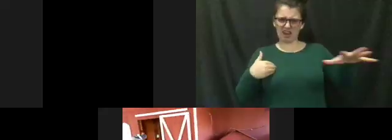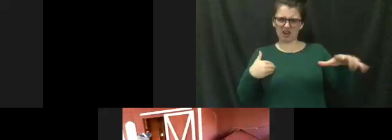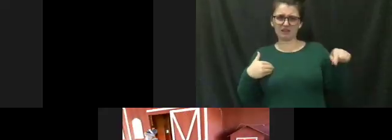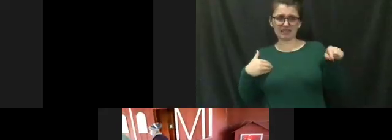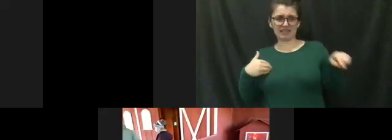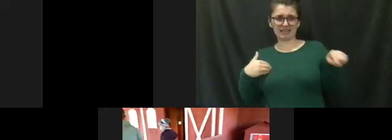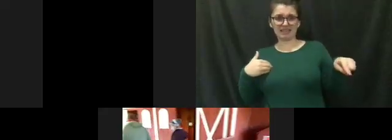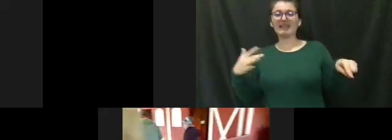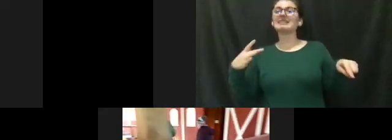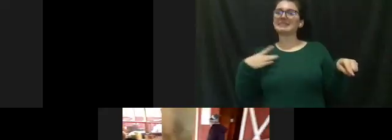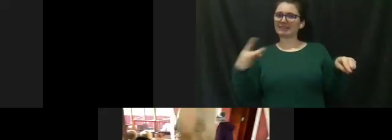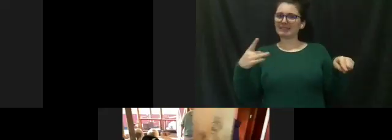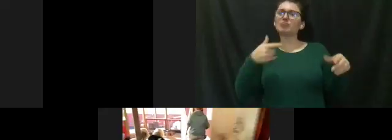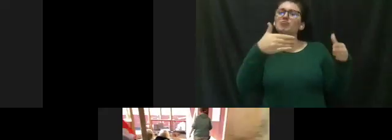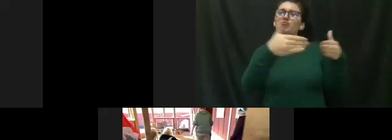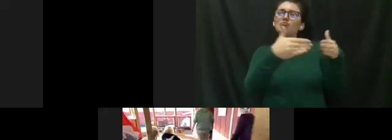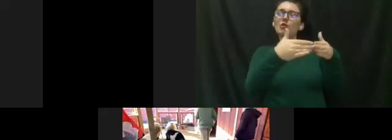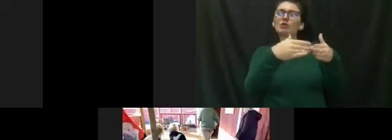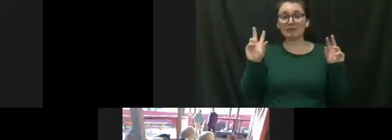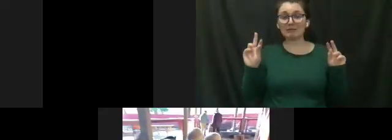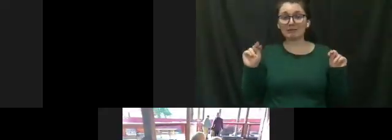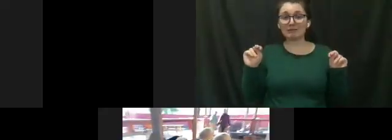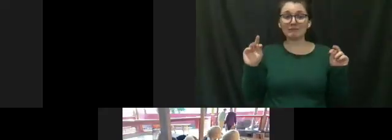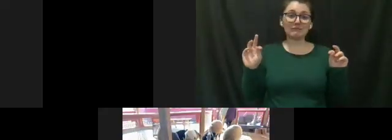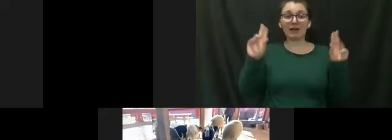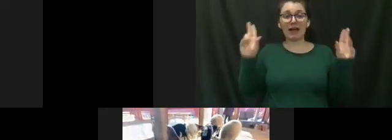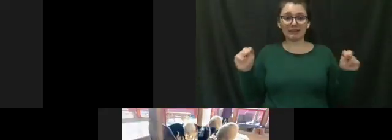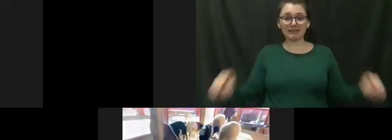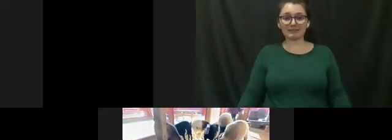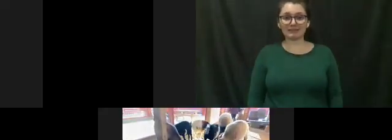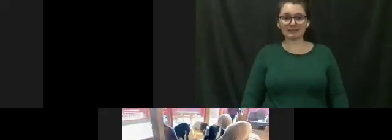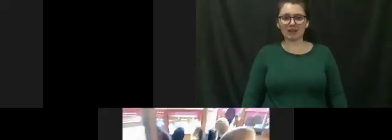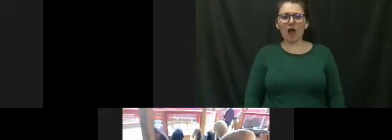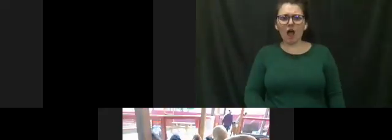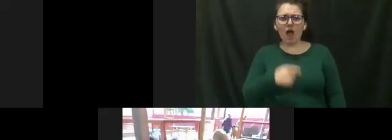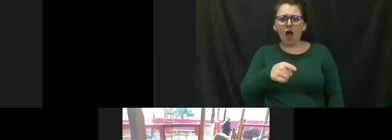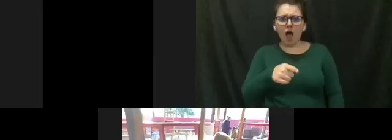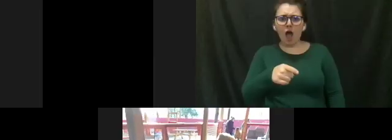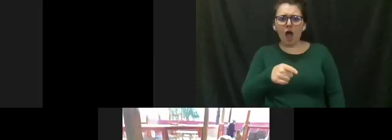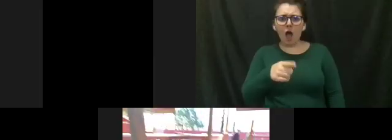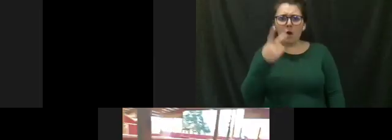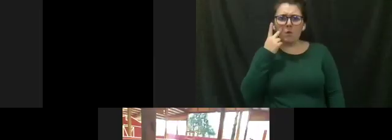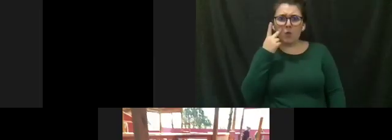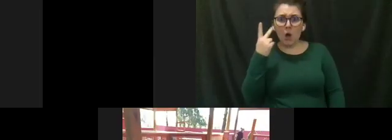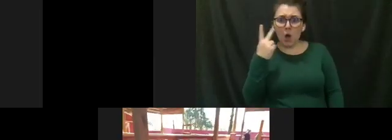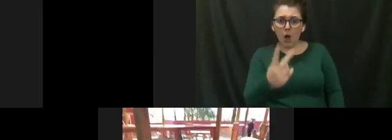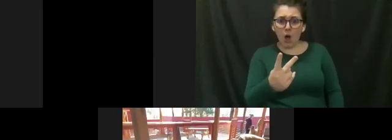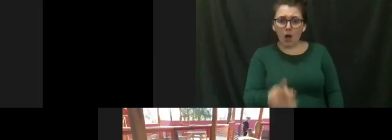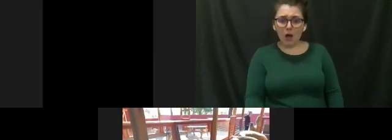go over in that corner and just nap in the sun. Oh my goodness, look at these guys.